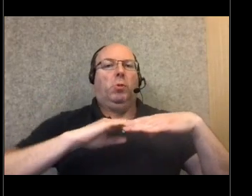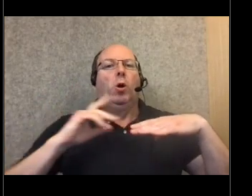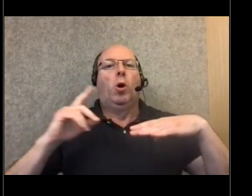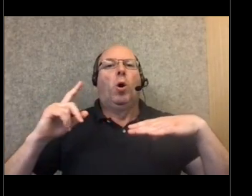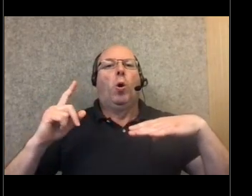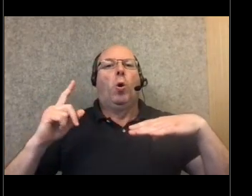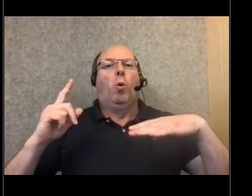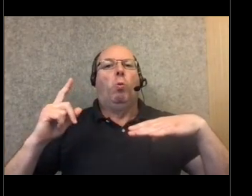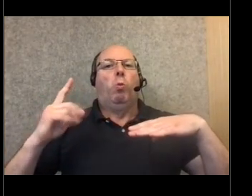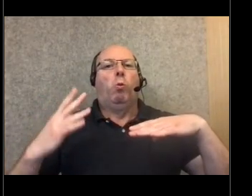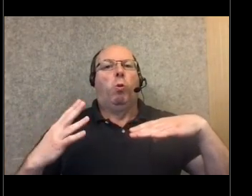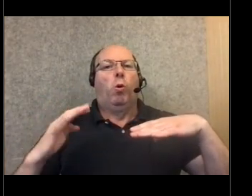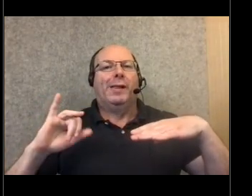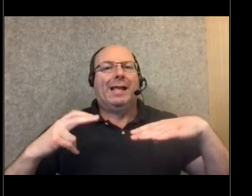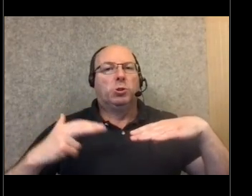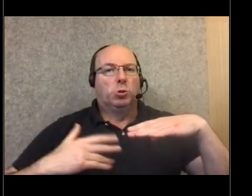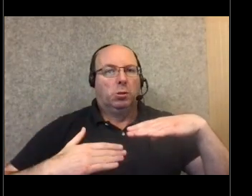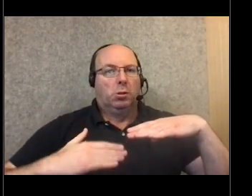treatment.